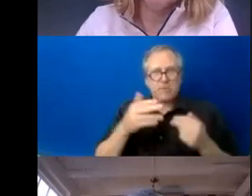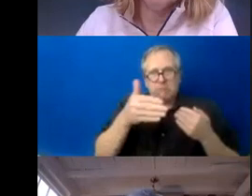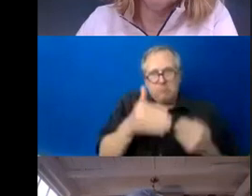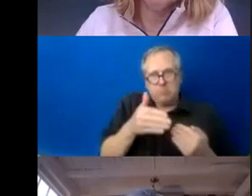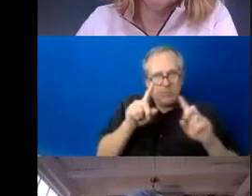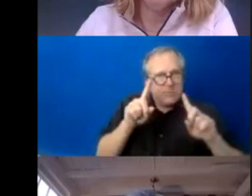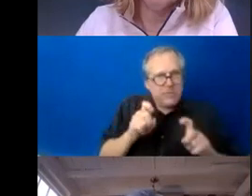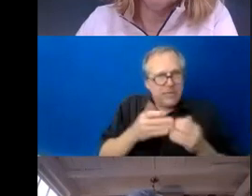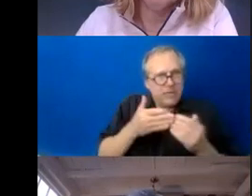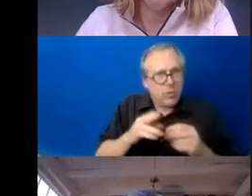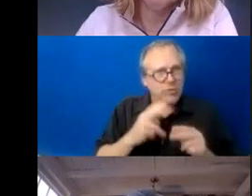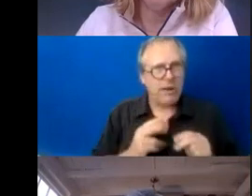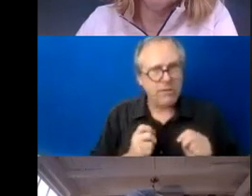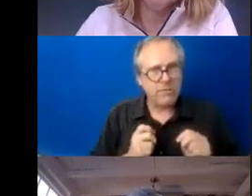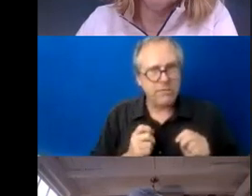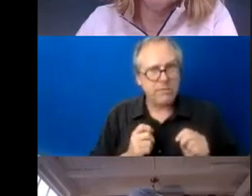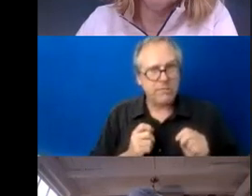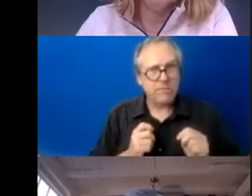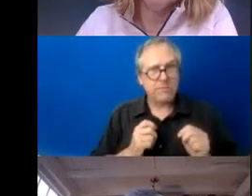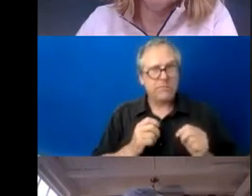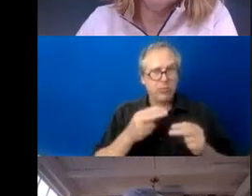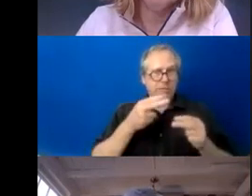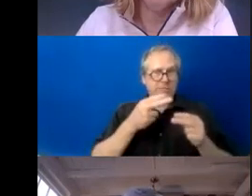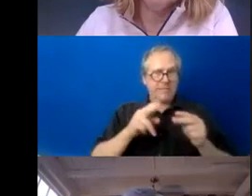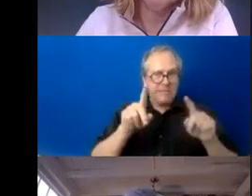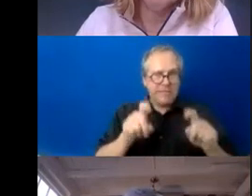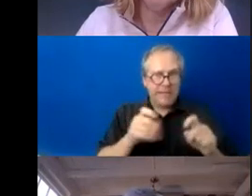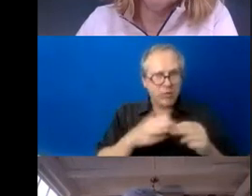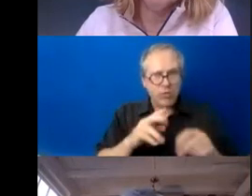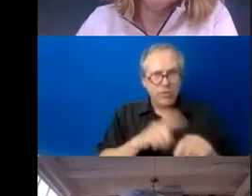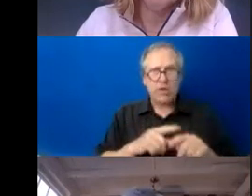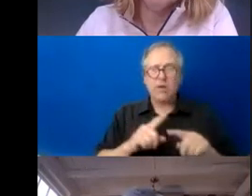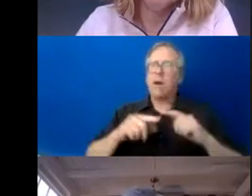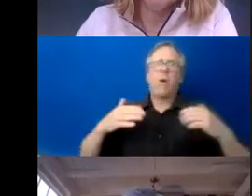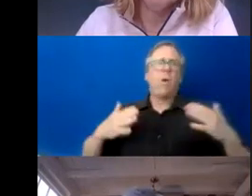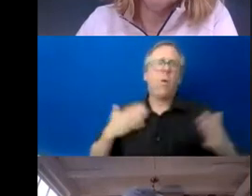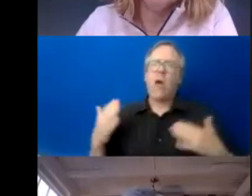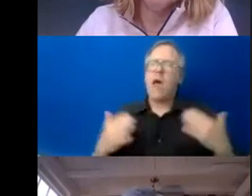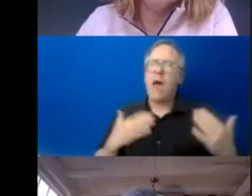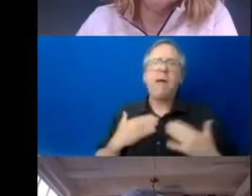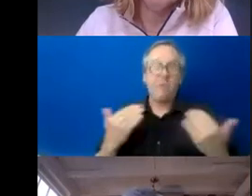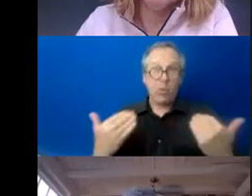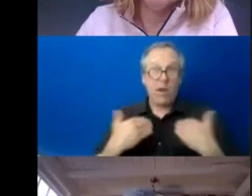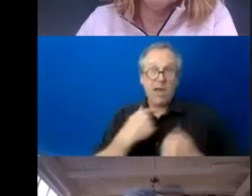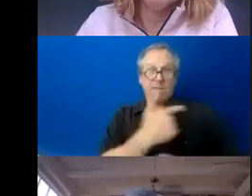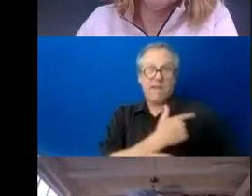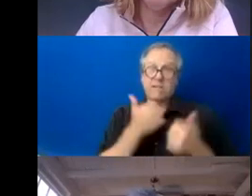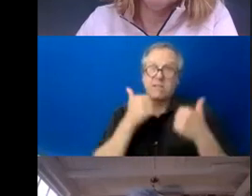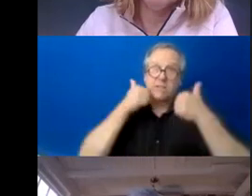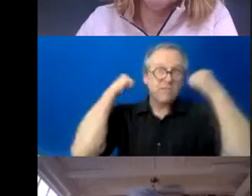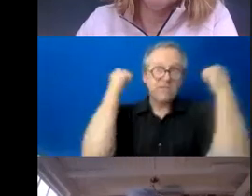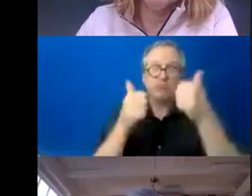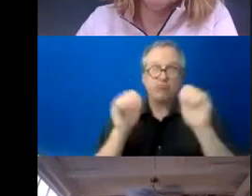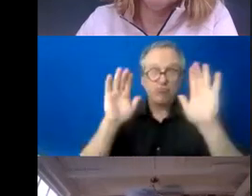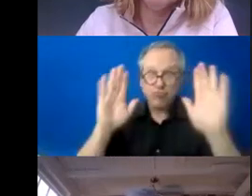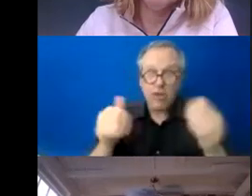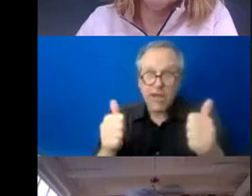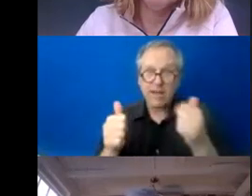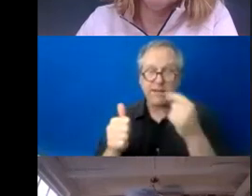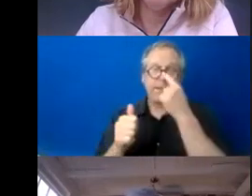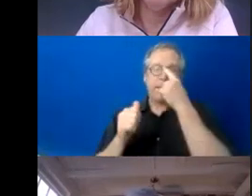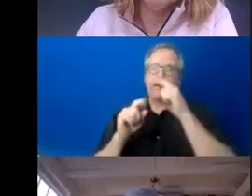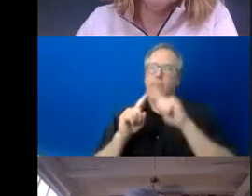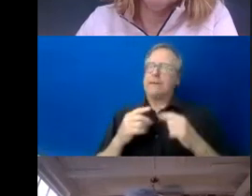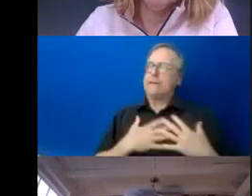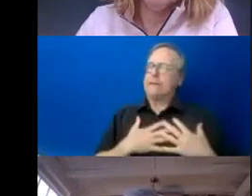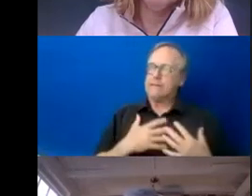that we've lost and everybody now vaccinated, totally happy and totally delighted for. I'm just, as you say, just